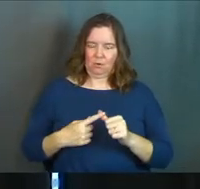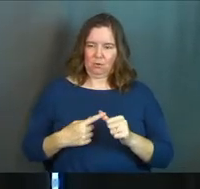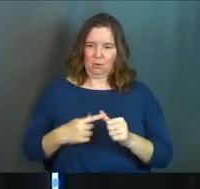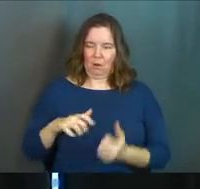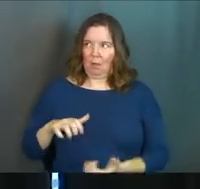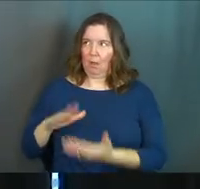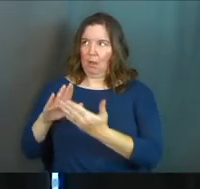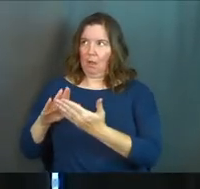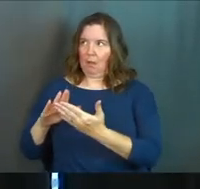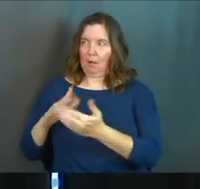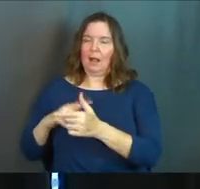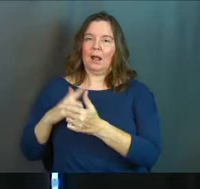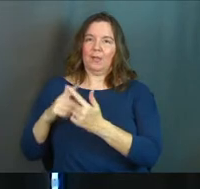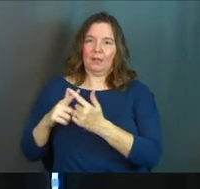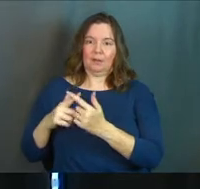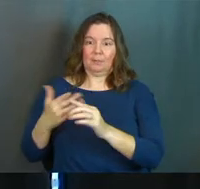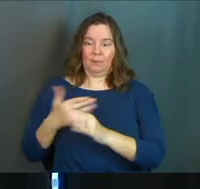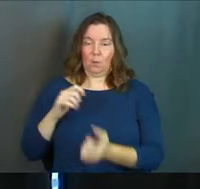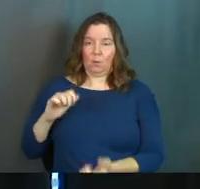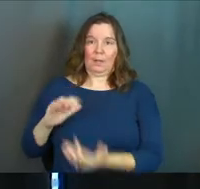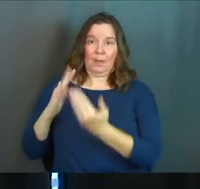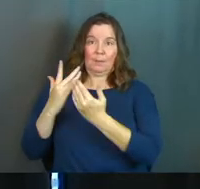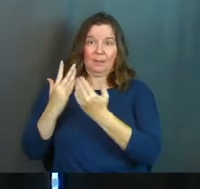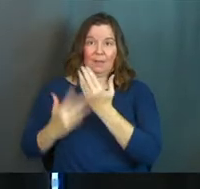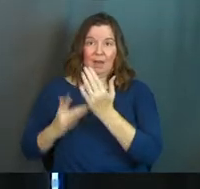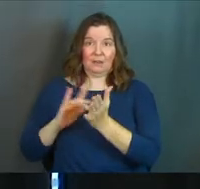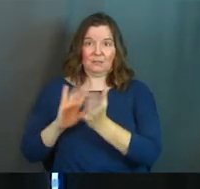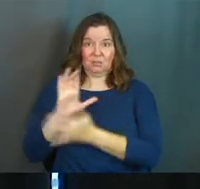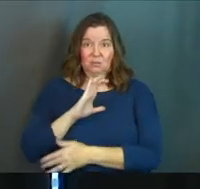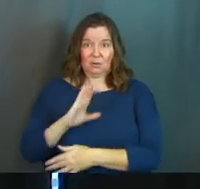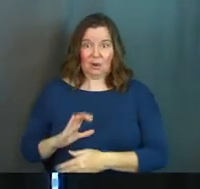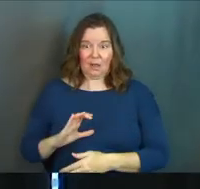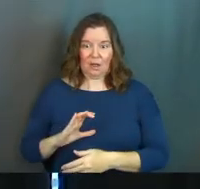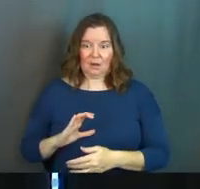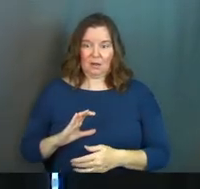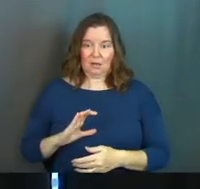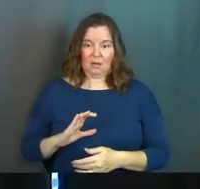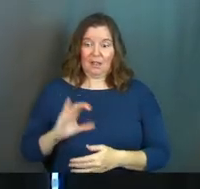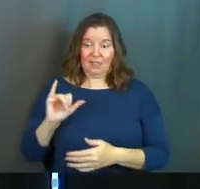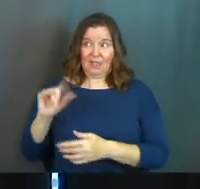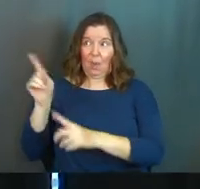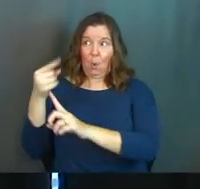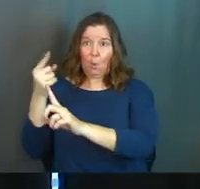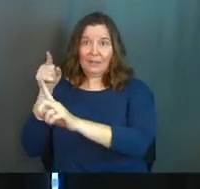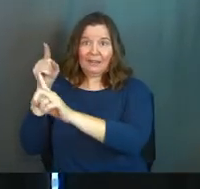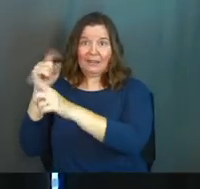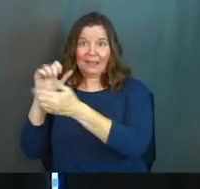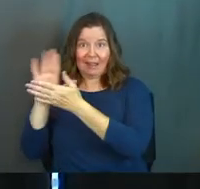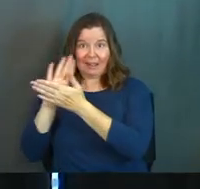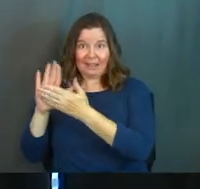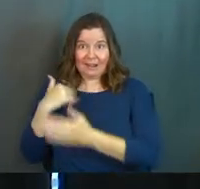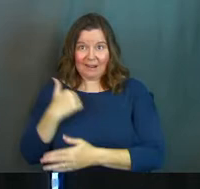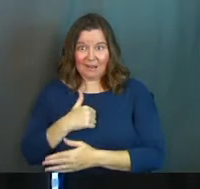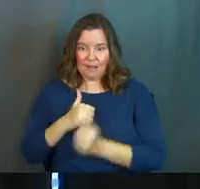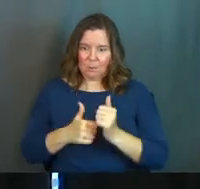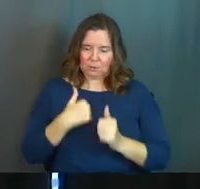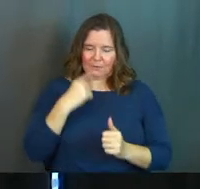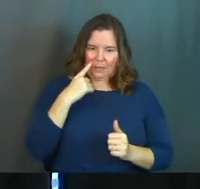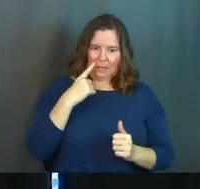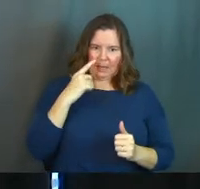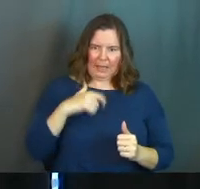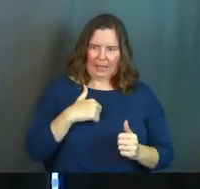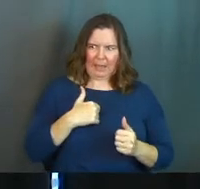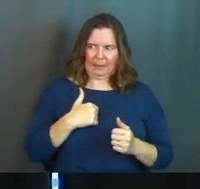Before we come to the blood of Jesus Christ that alone can cleanse us, most of us